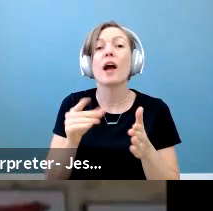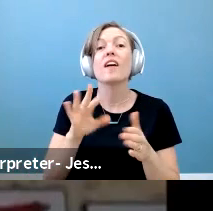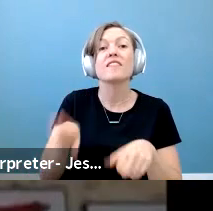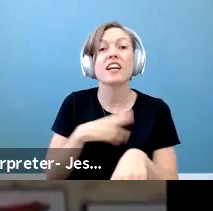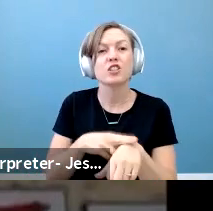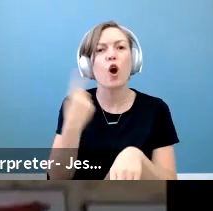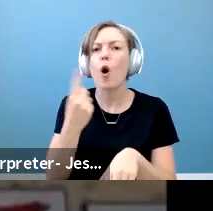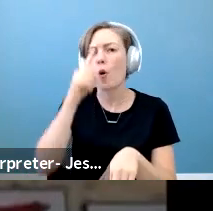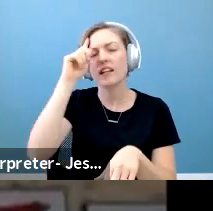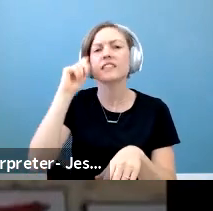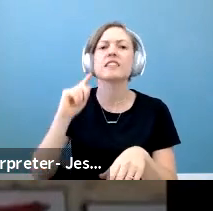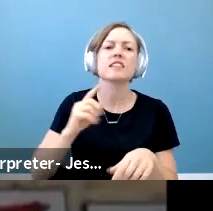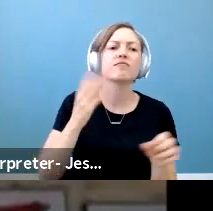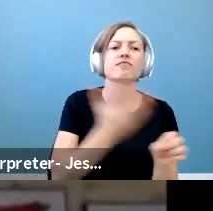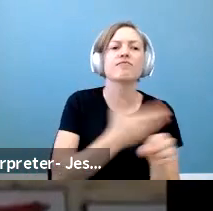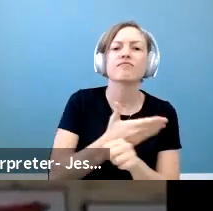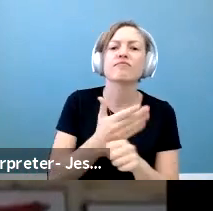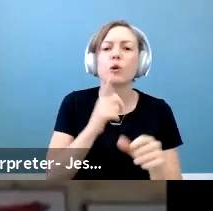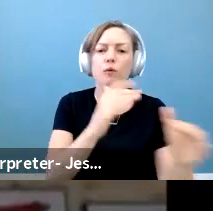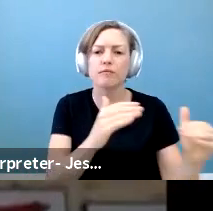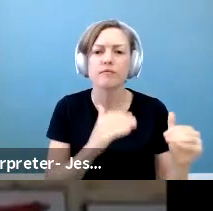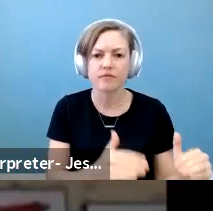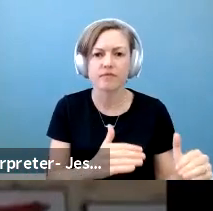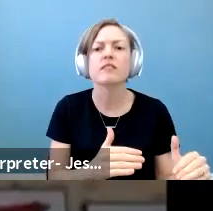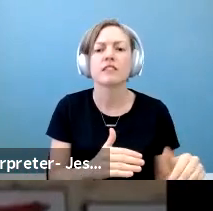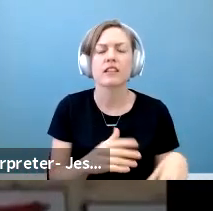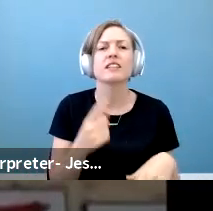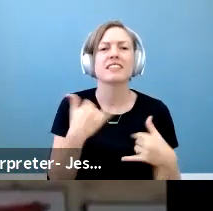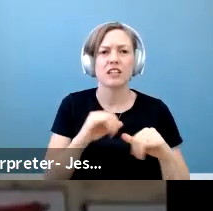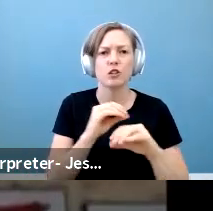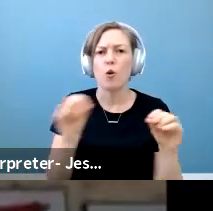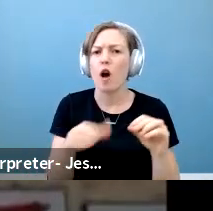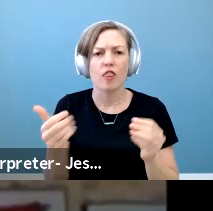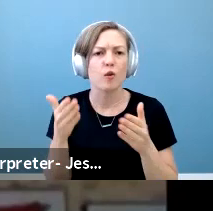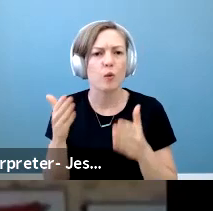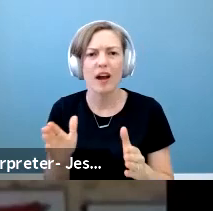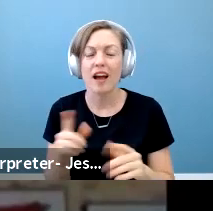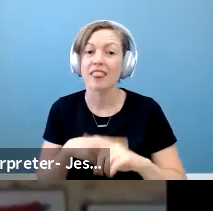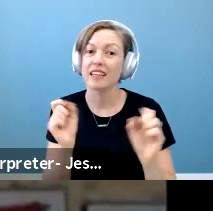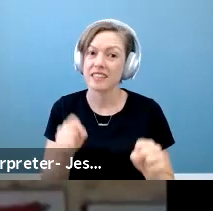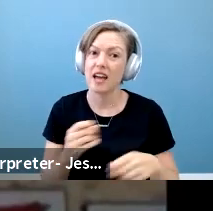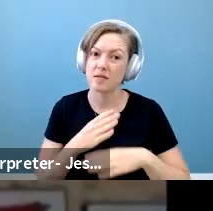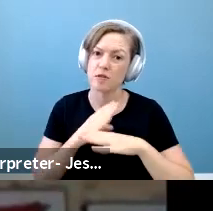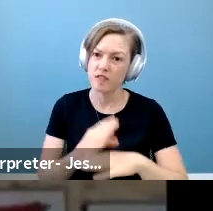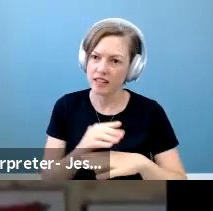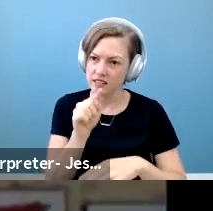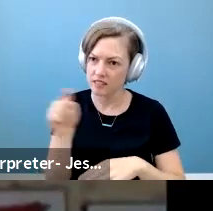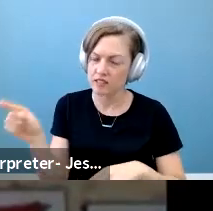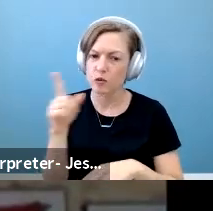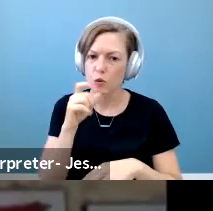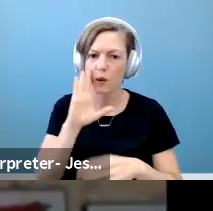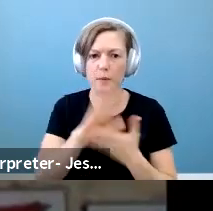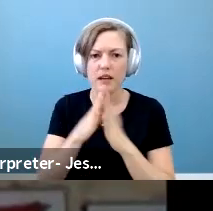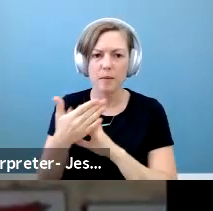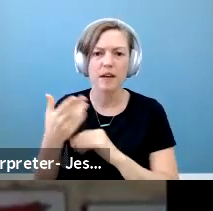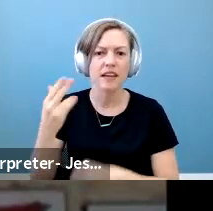to slay the hindmost, and there is still no other way, unless we can prevent those who would become the